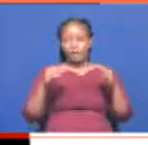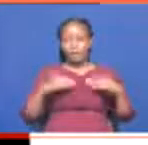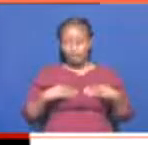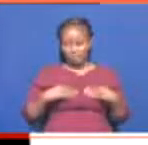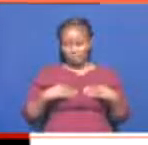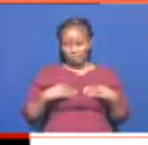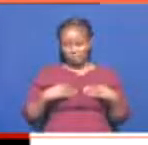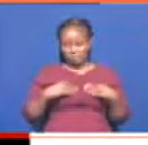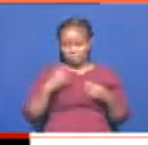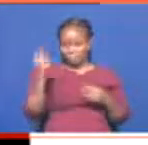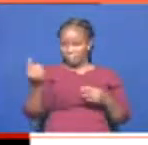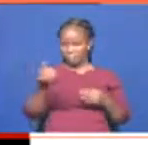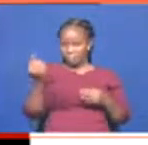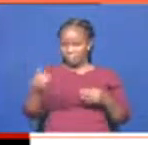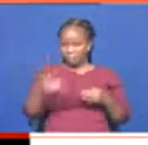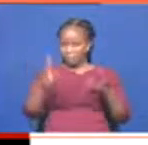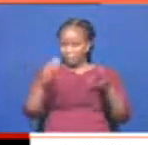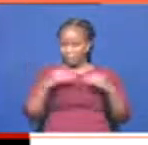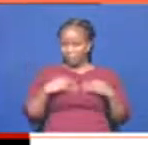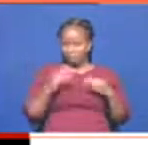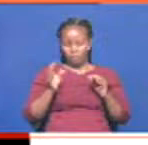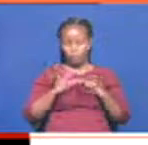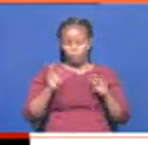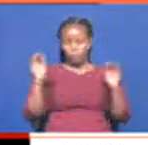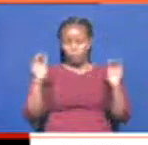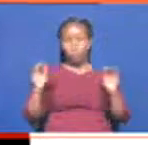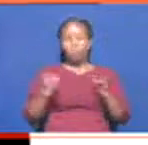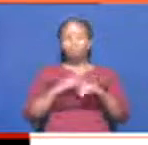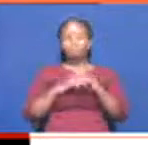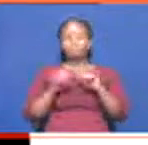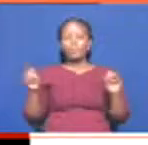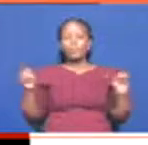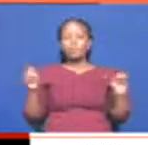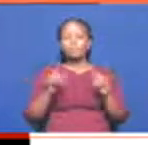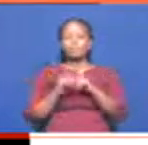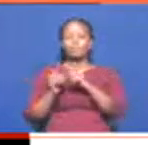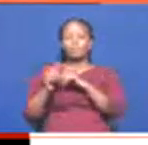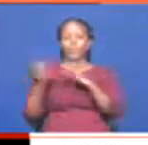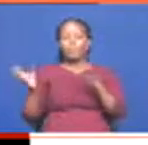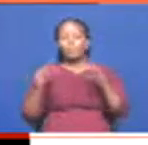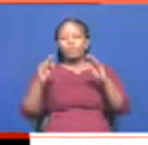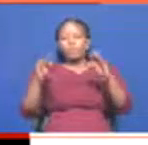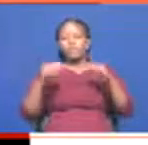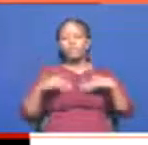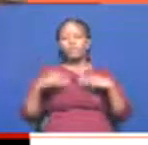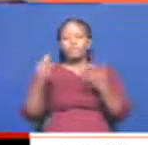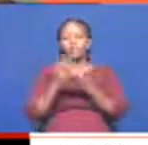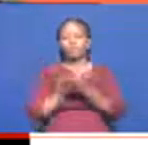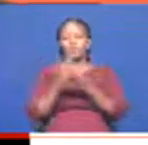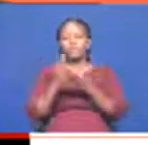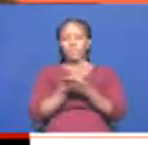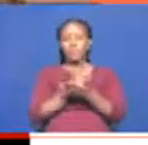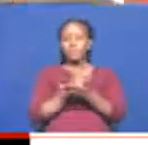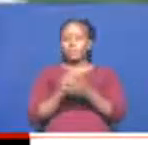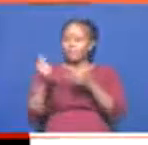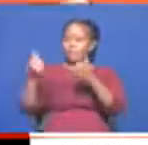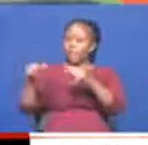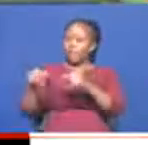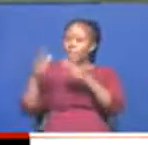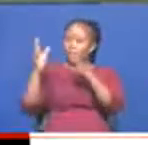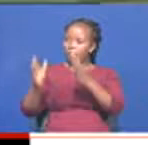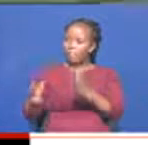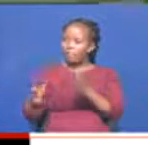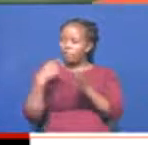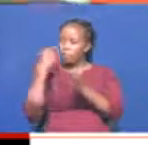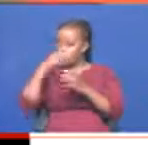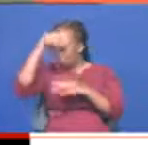only acceptable but also acceptable to the industry itself. So what whoever is comes from the